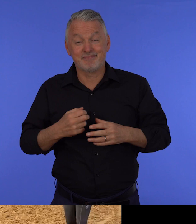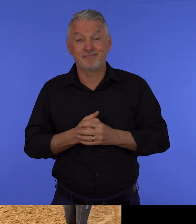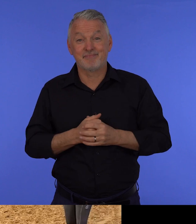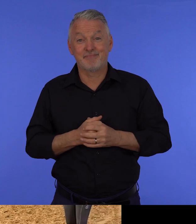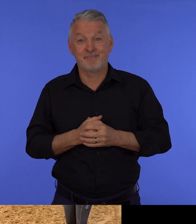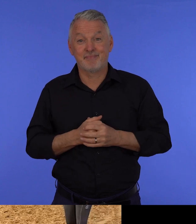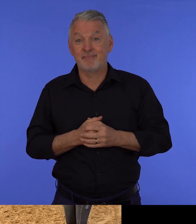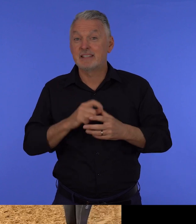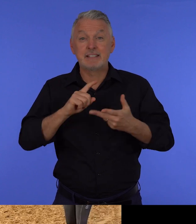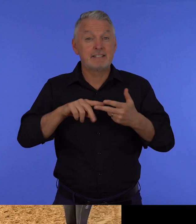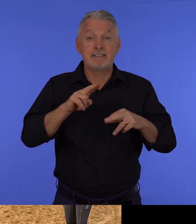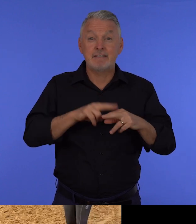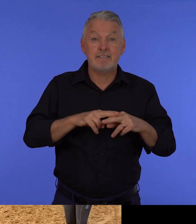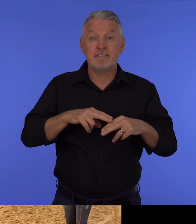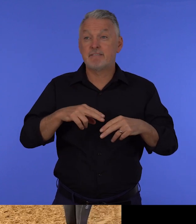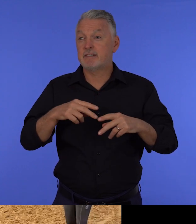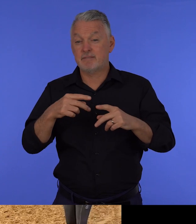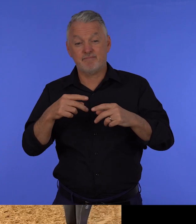ride a horse.